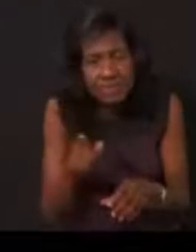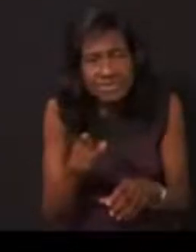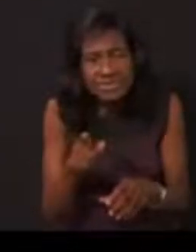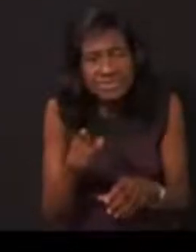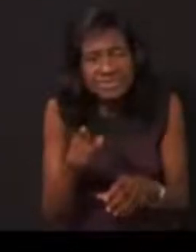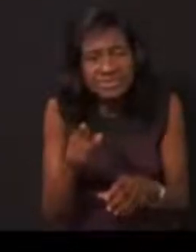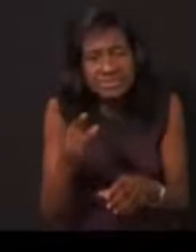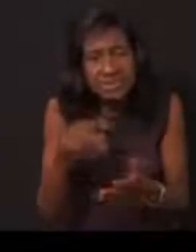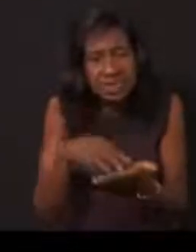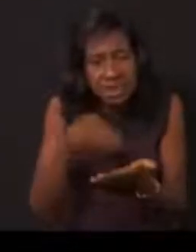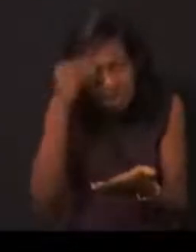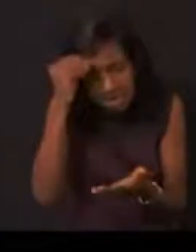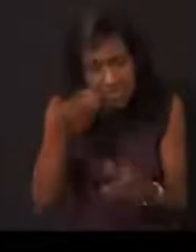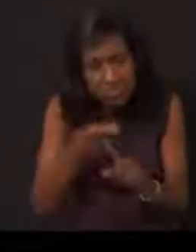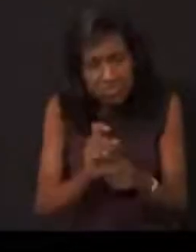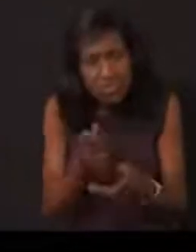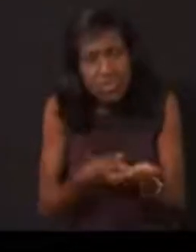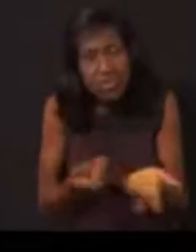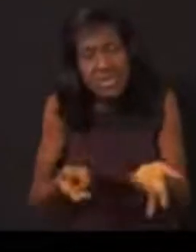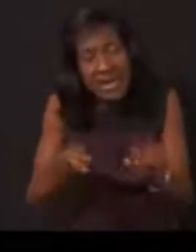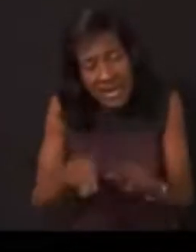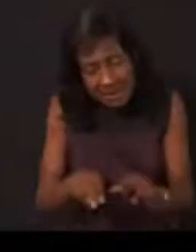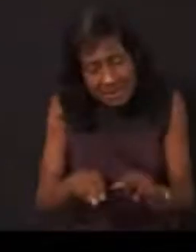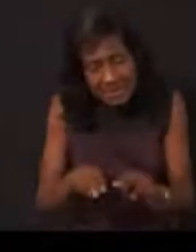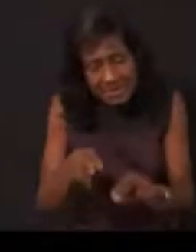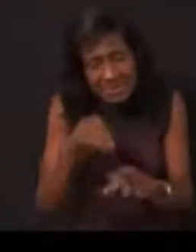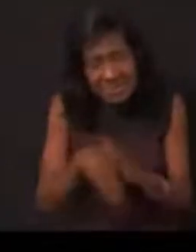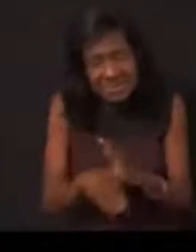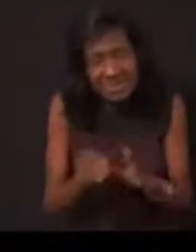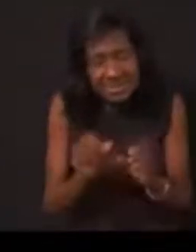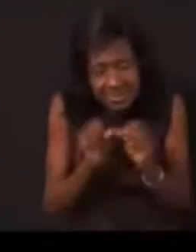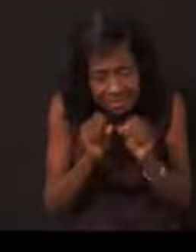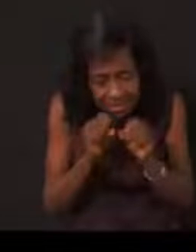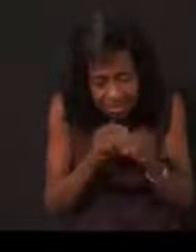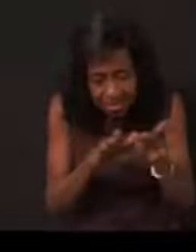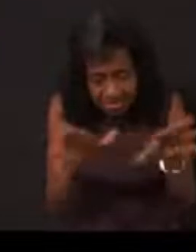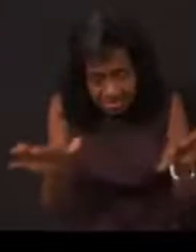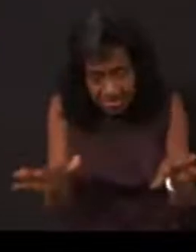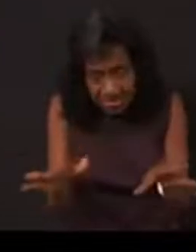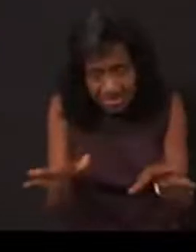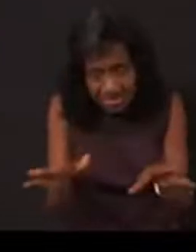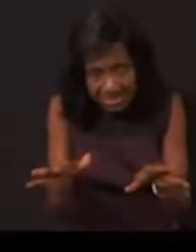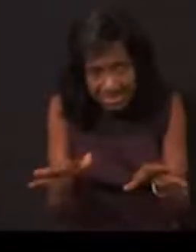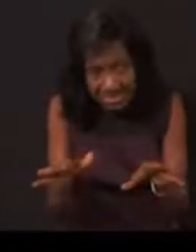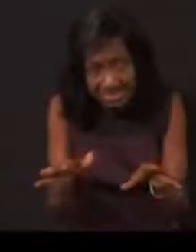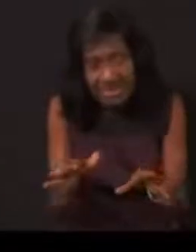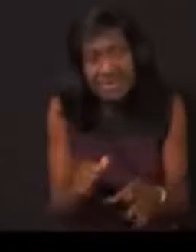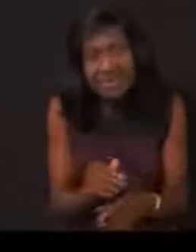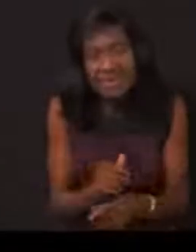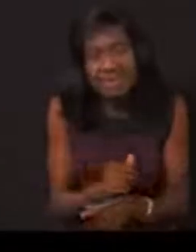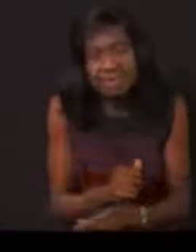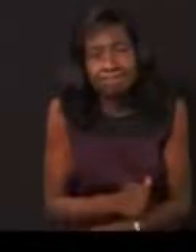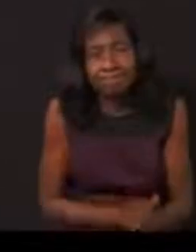recent outbreaks, and we are even better equipped to respond. Thank you.